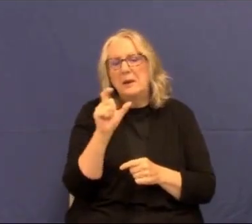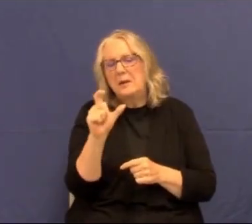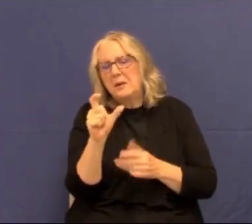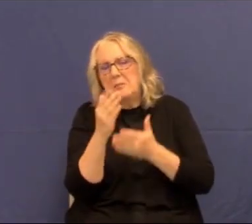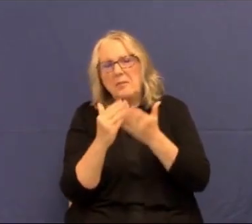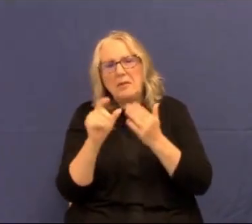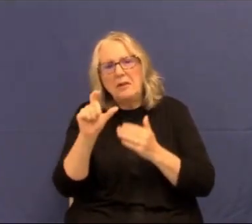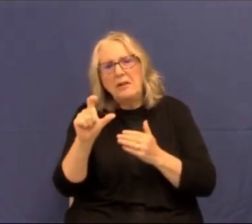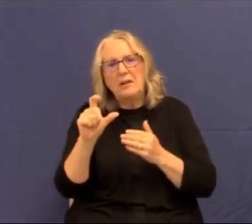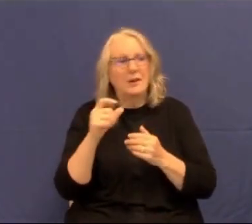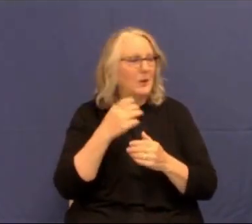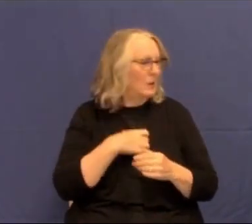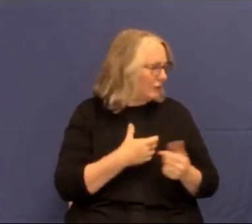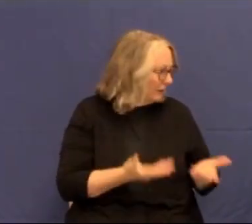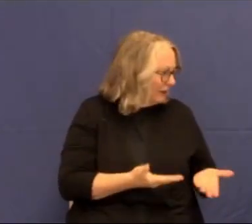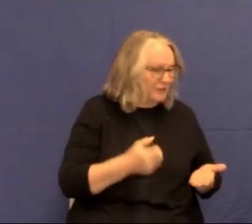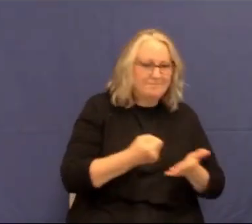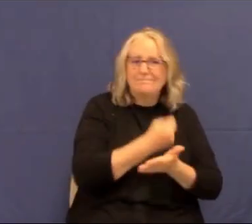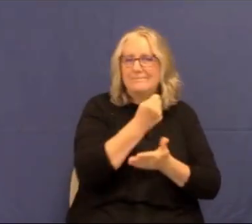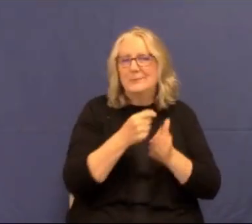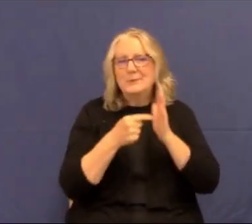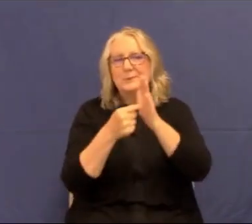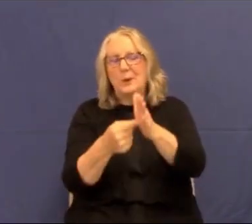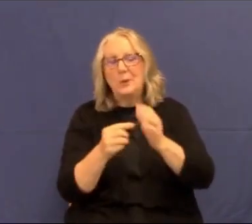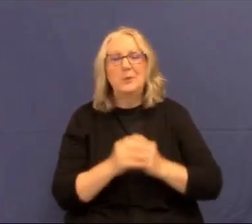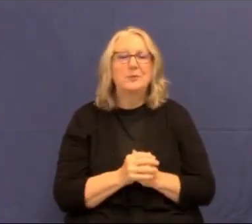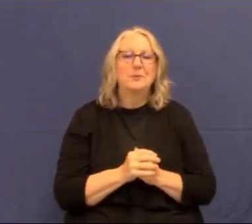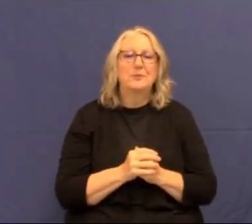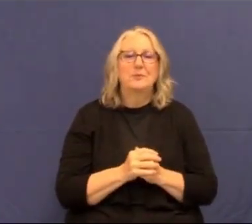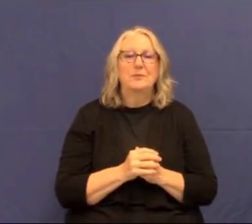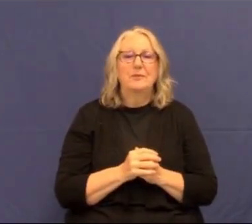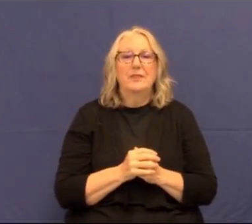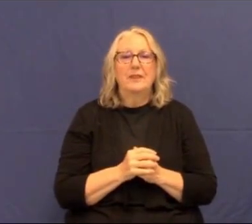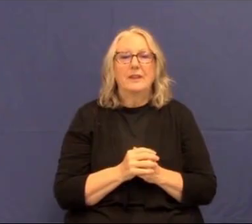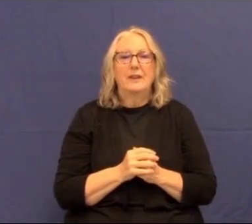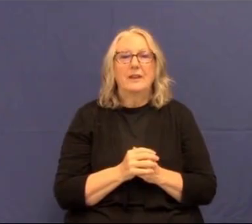stethoscope, except it's got a little part to it, which I had in here just to kind of show. But,